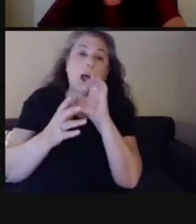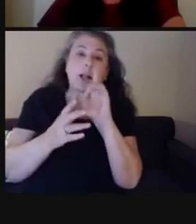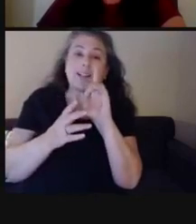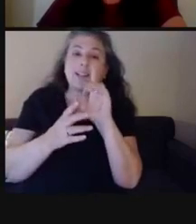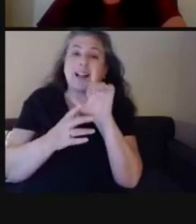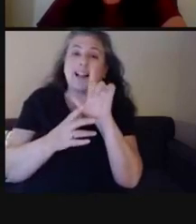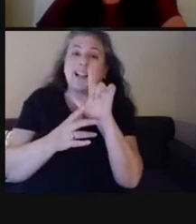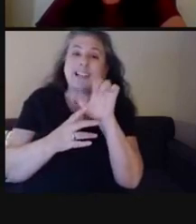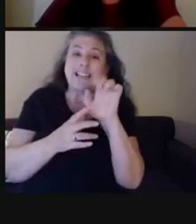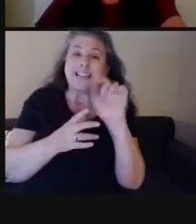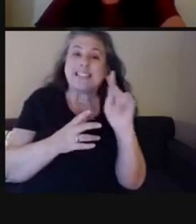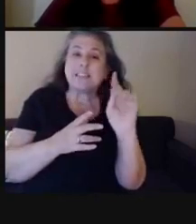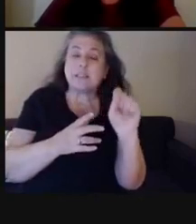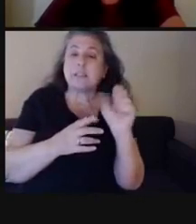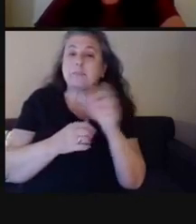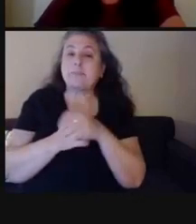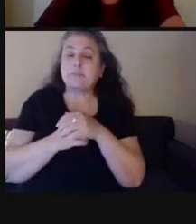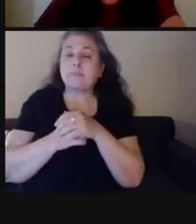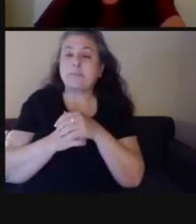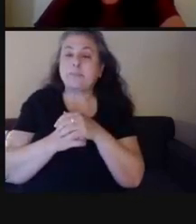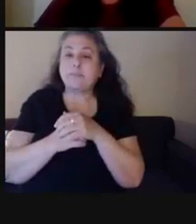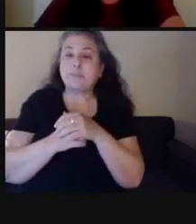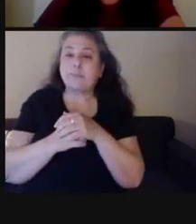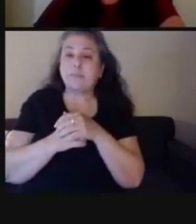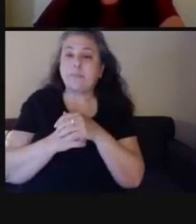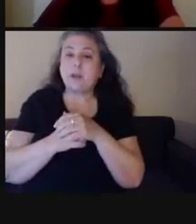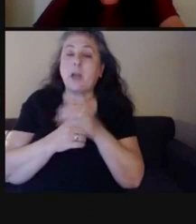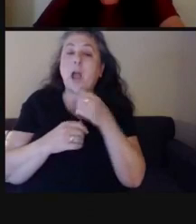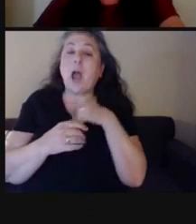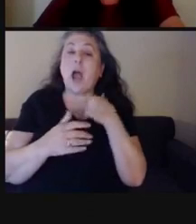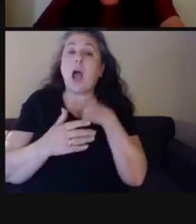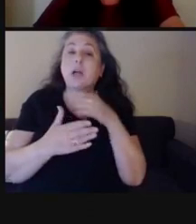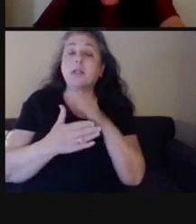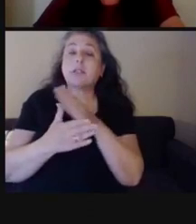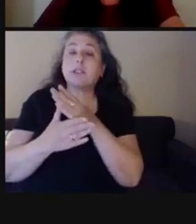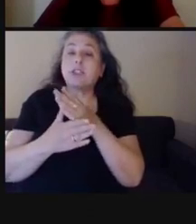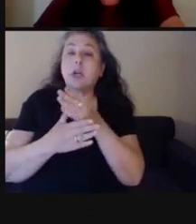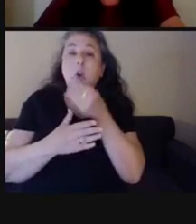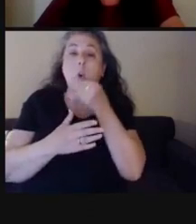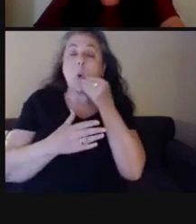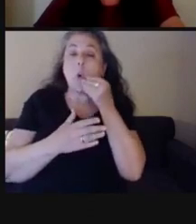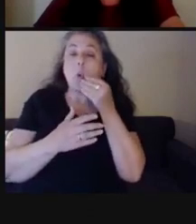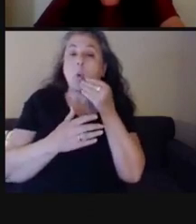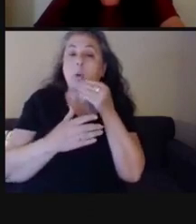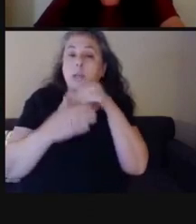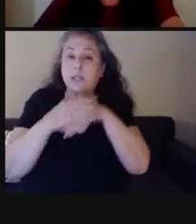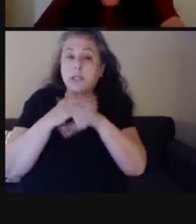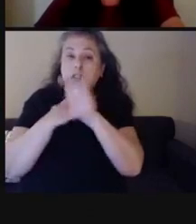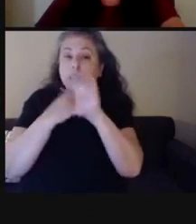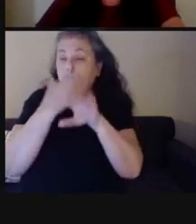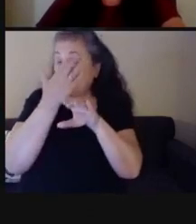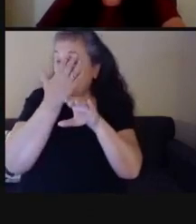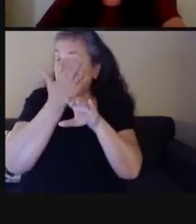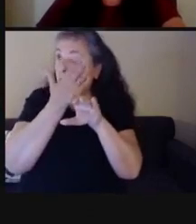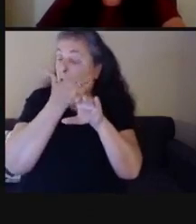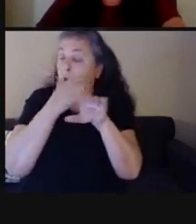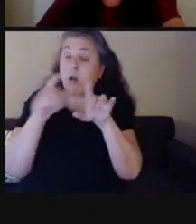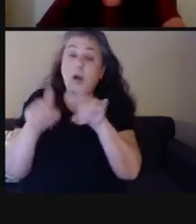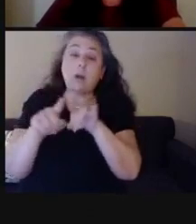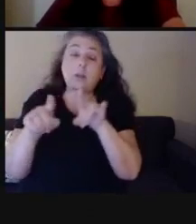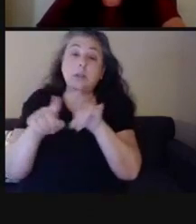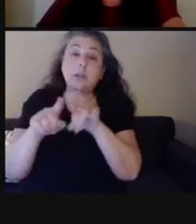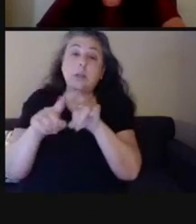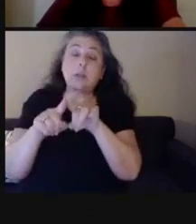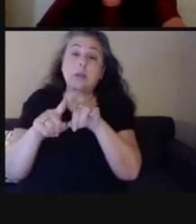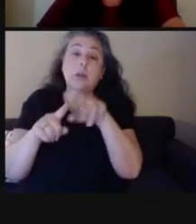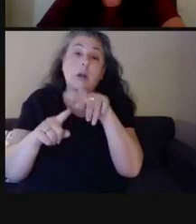leeks. And so I shared a home in Chicago, as well as the Prairie